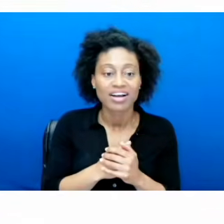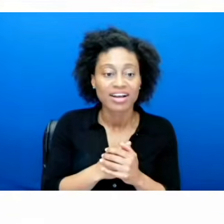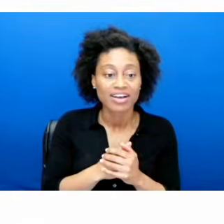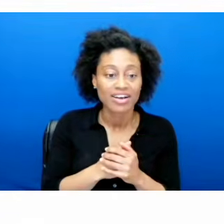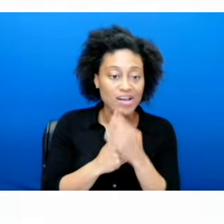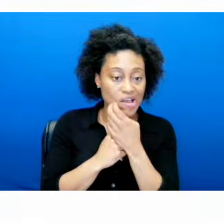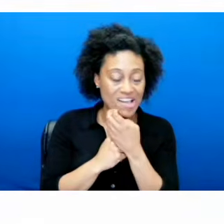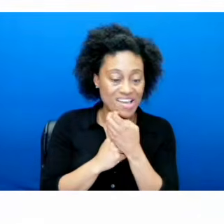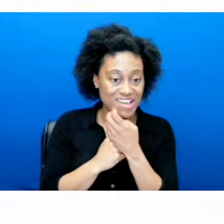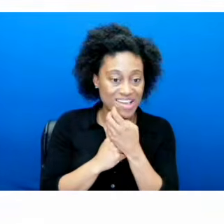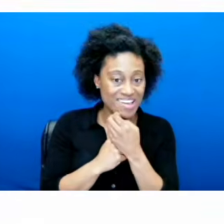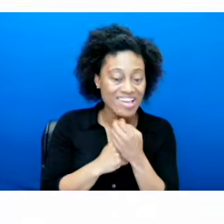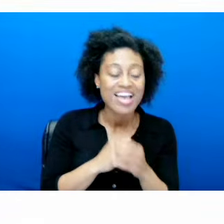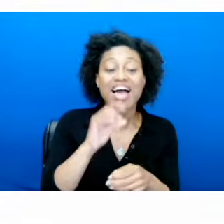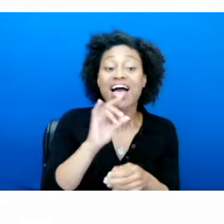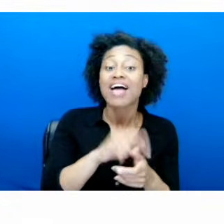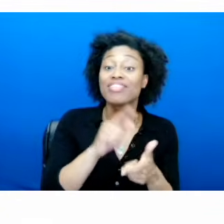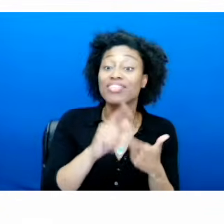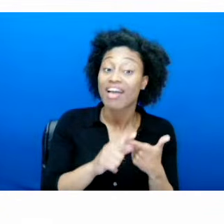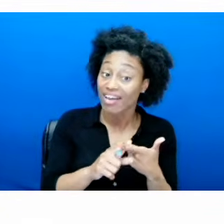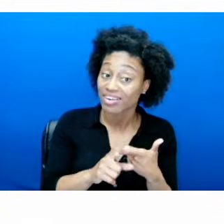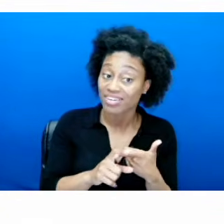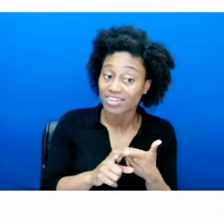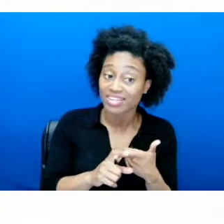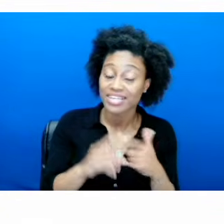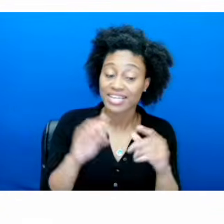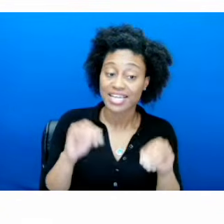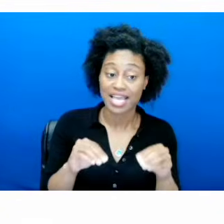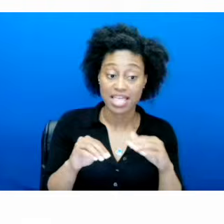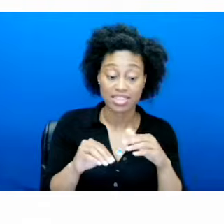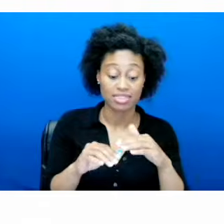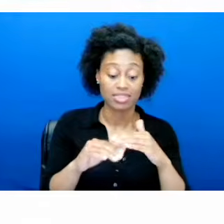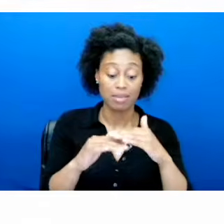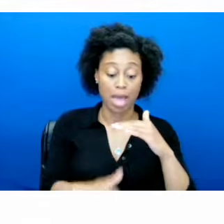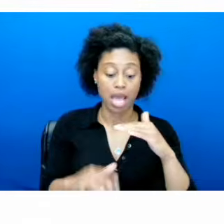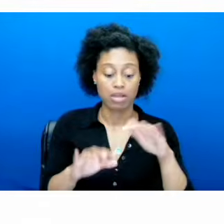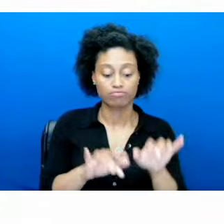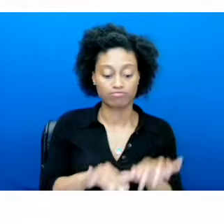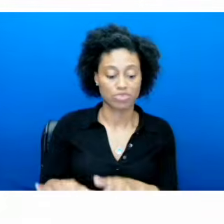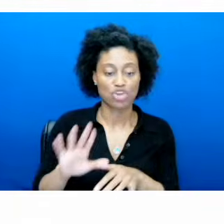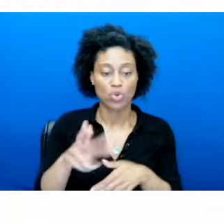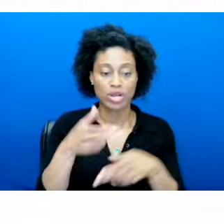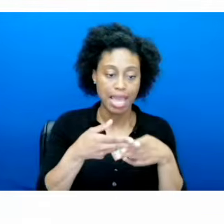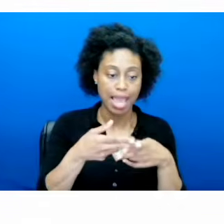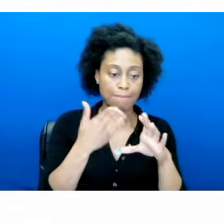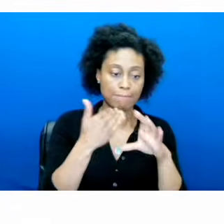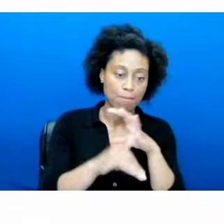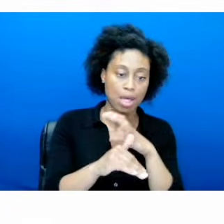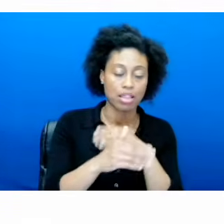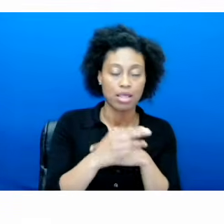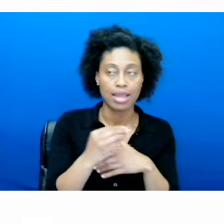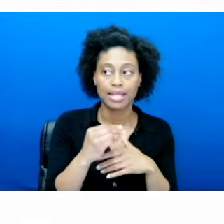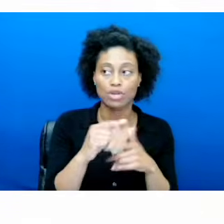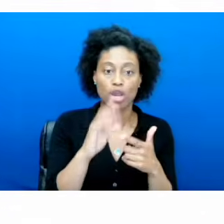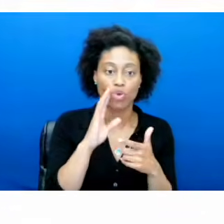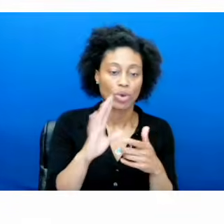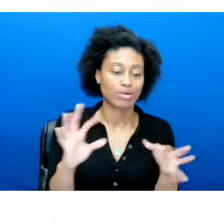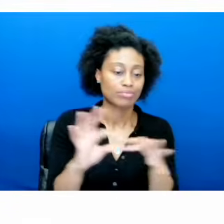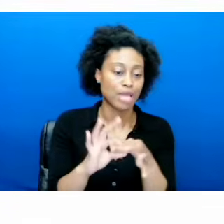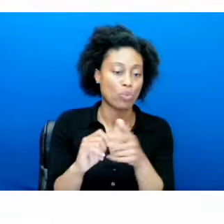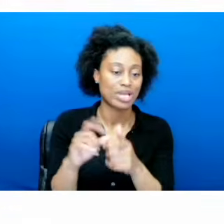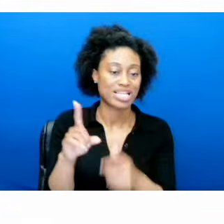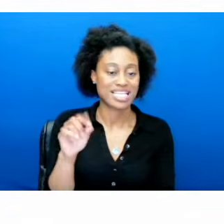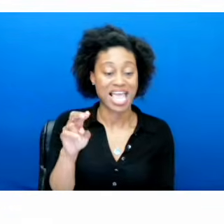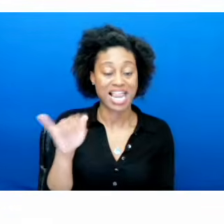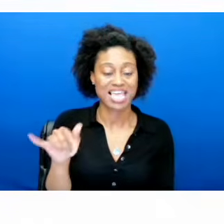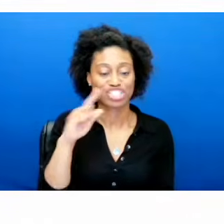in the subject put prize winner, and then in the body put your name, your email, and we'll get you connected with Danni,